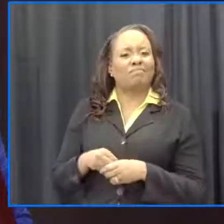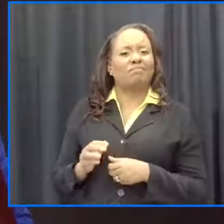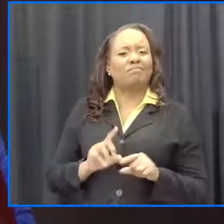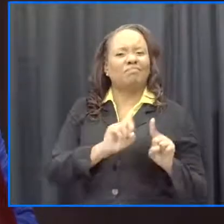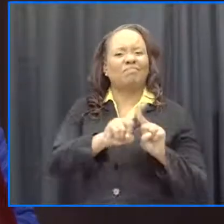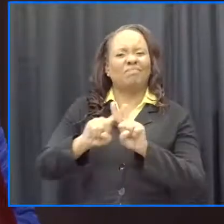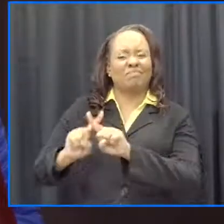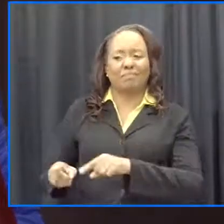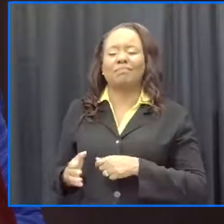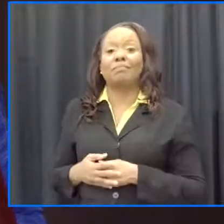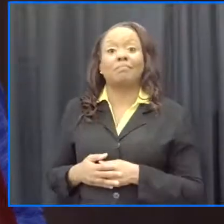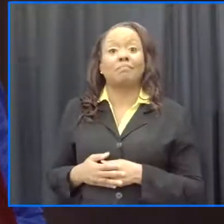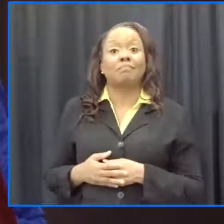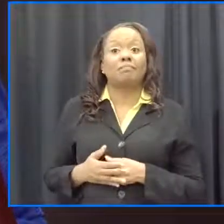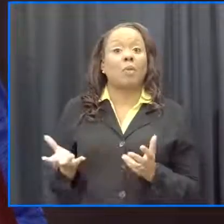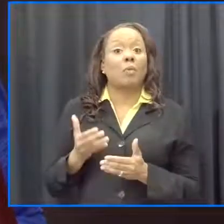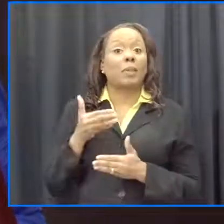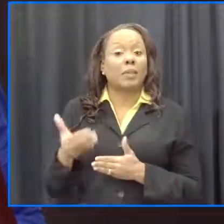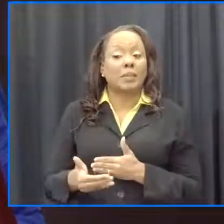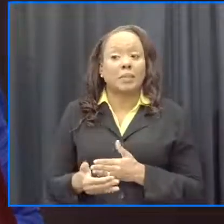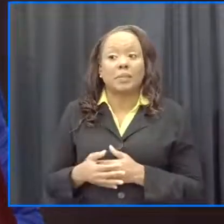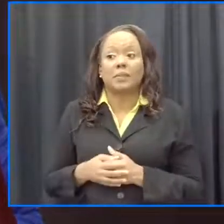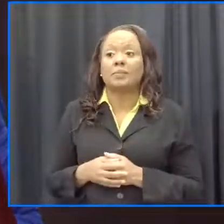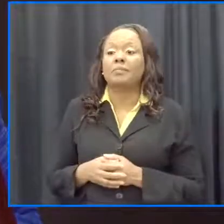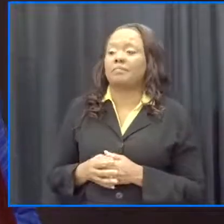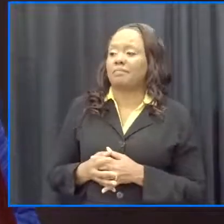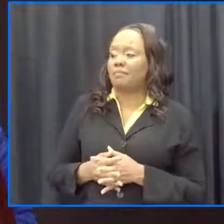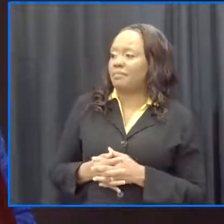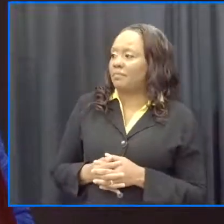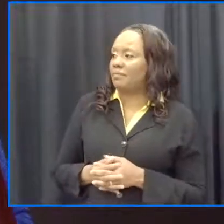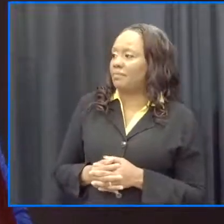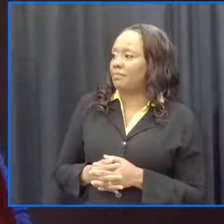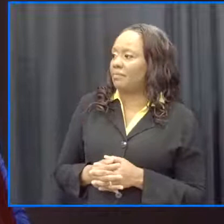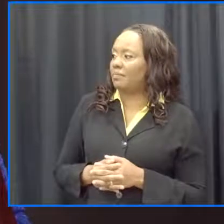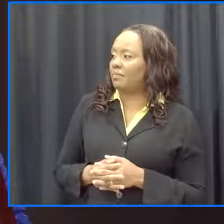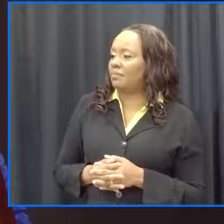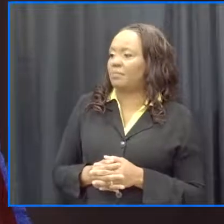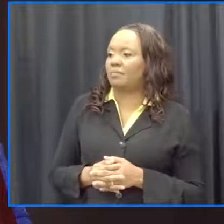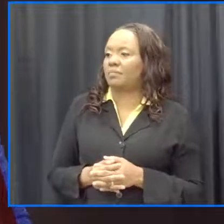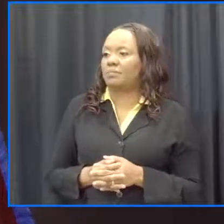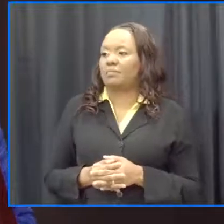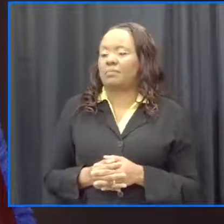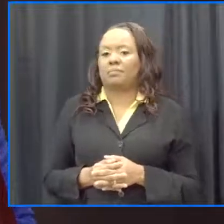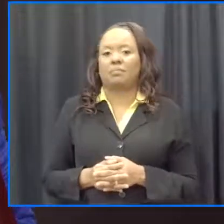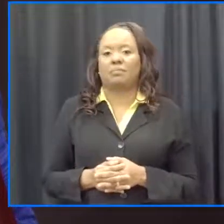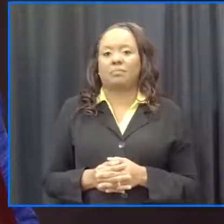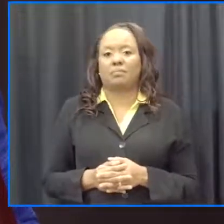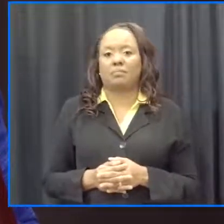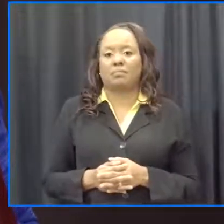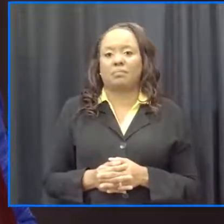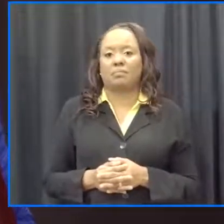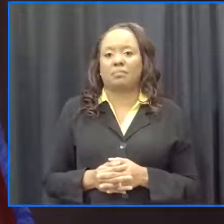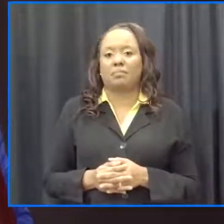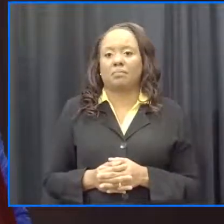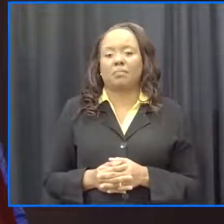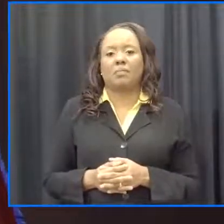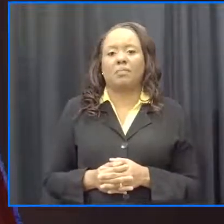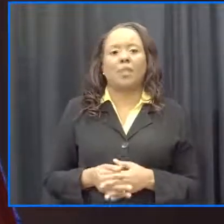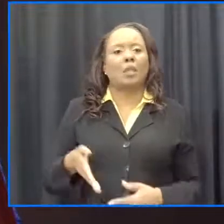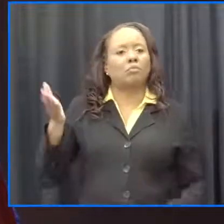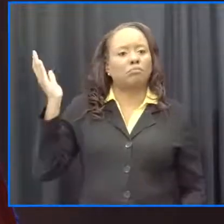table. Next item on this morning's proceedings is an address, or I should